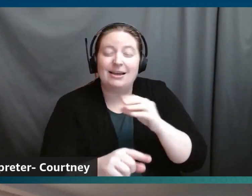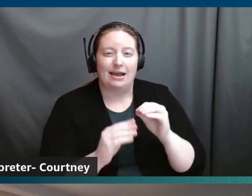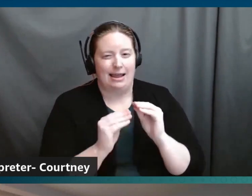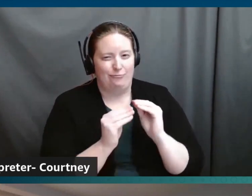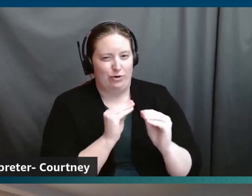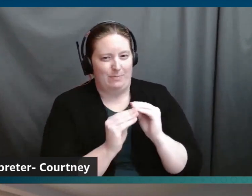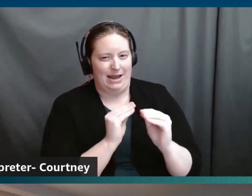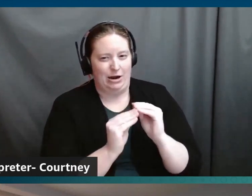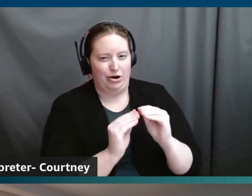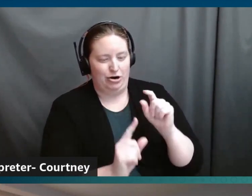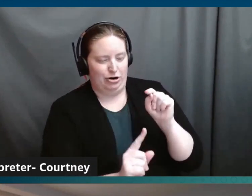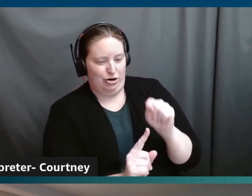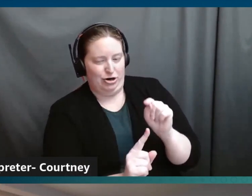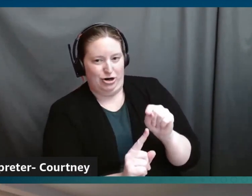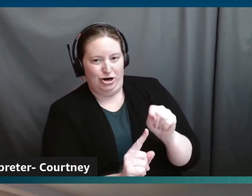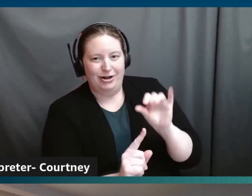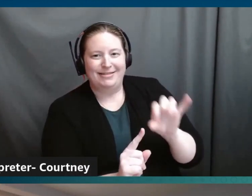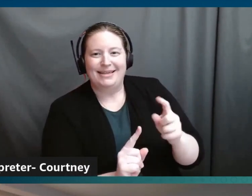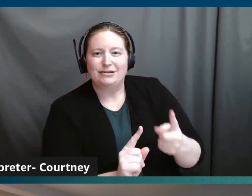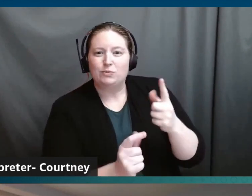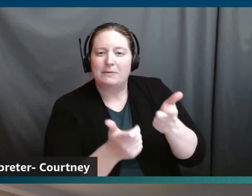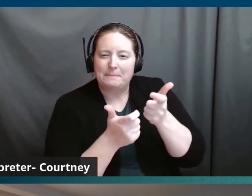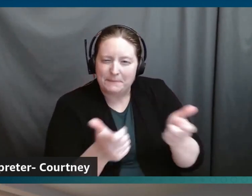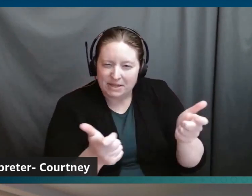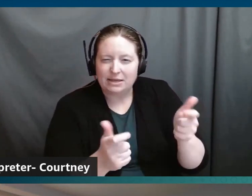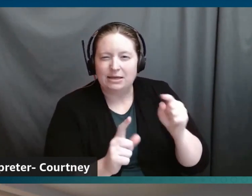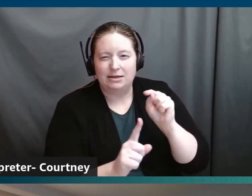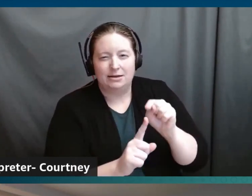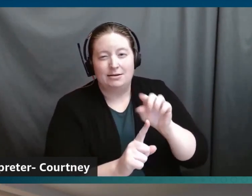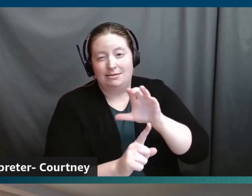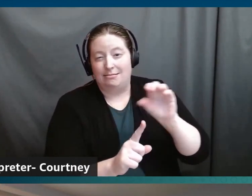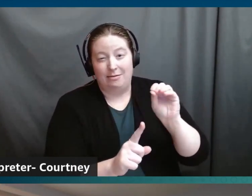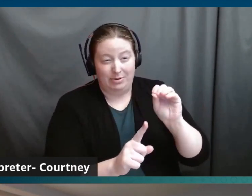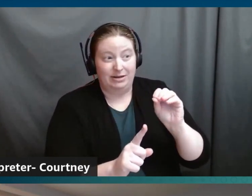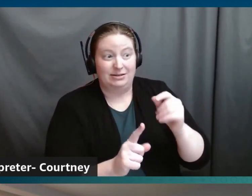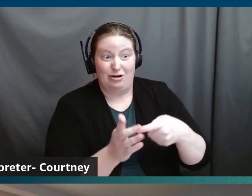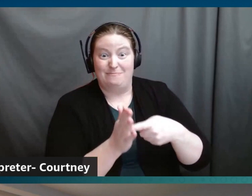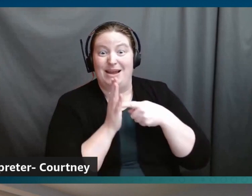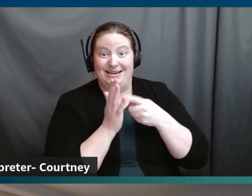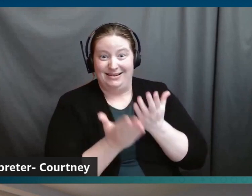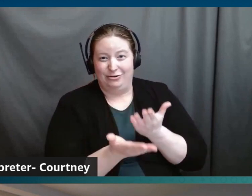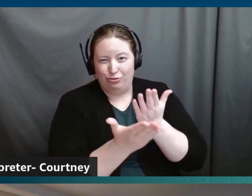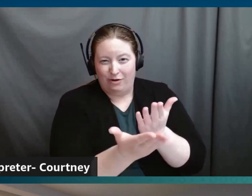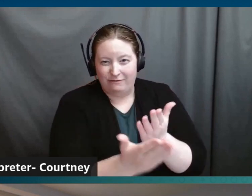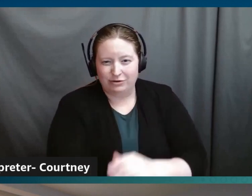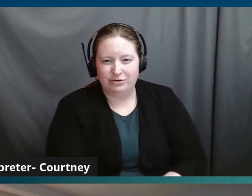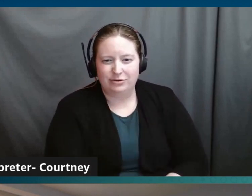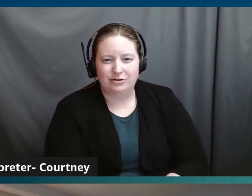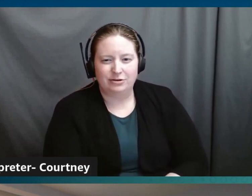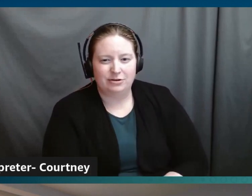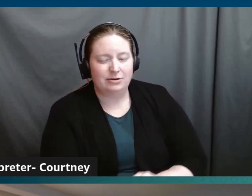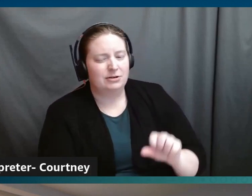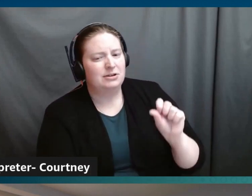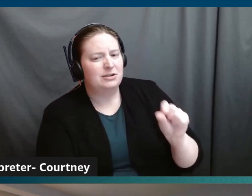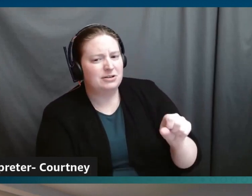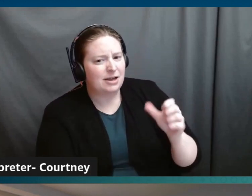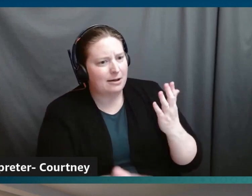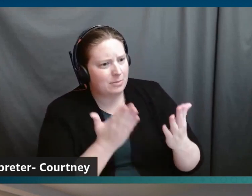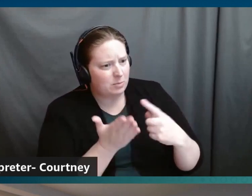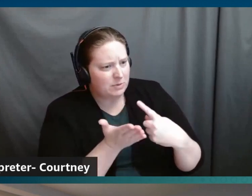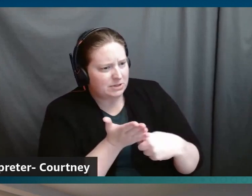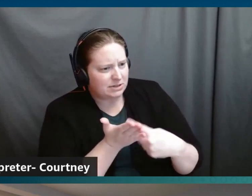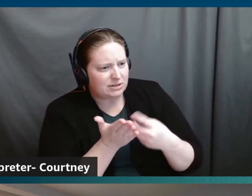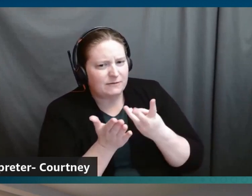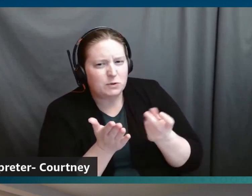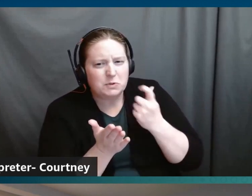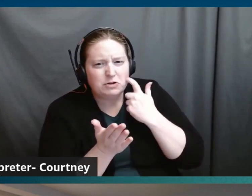that companies are being mandated to offer. Yeah, maybe we touch on a couple of things you just said there. One,